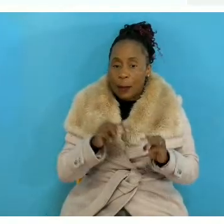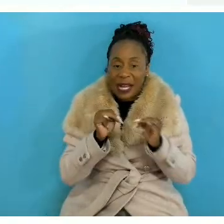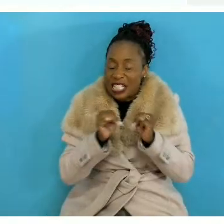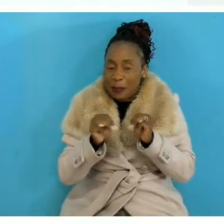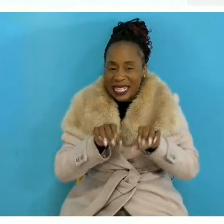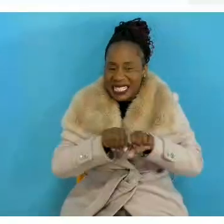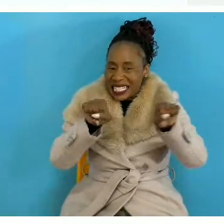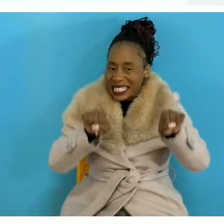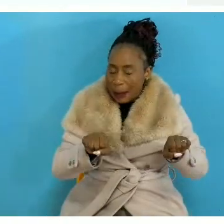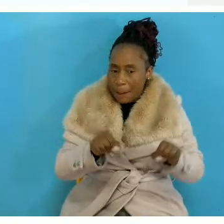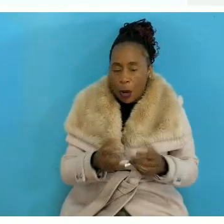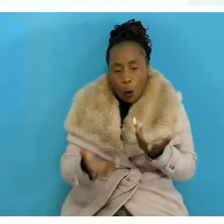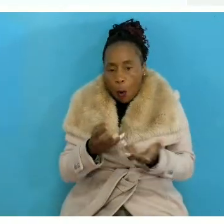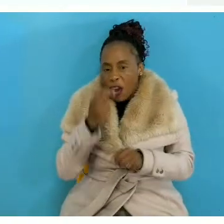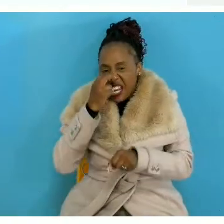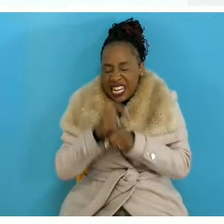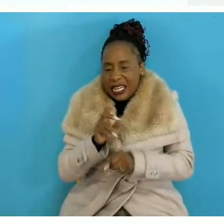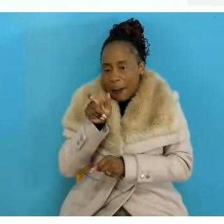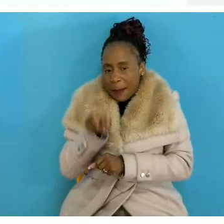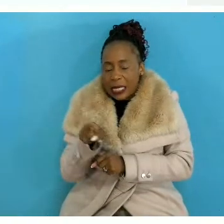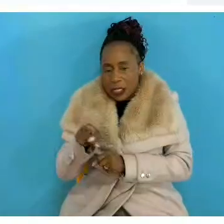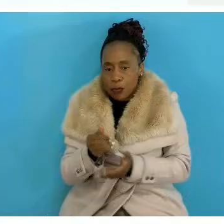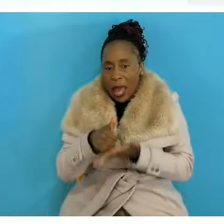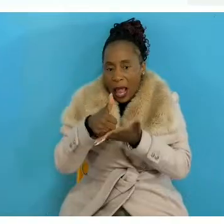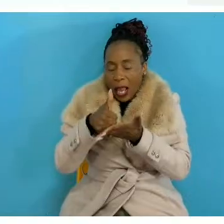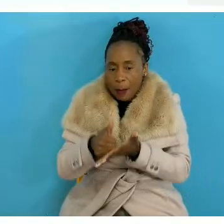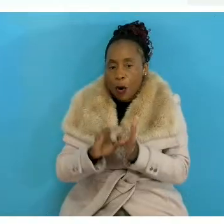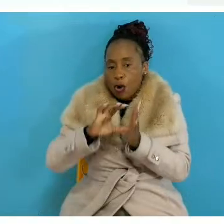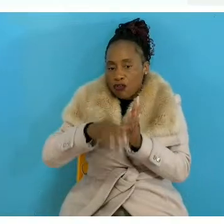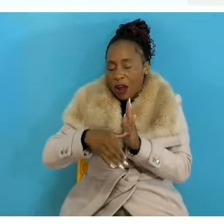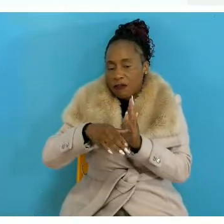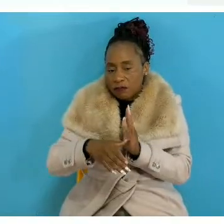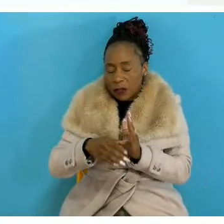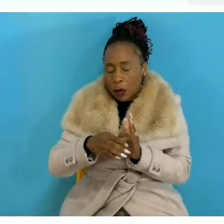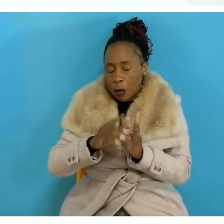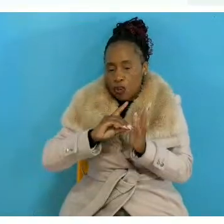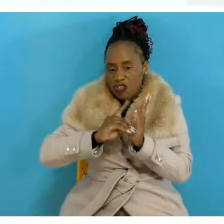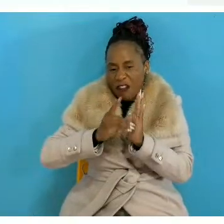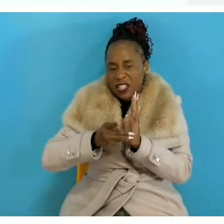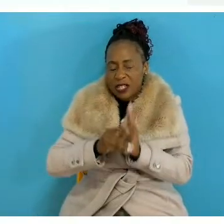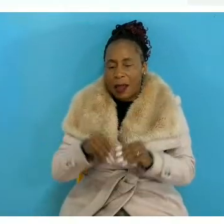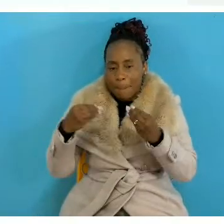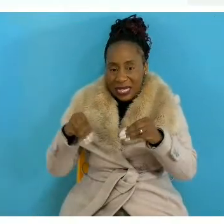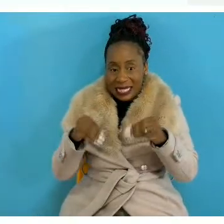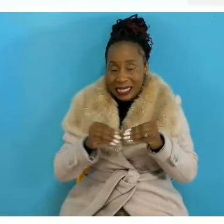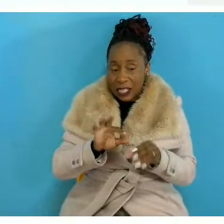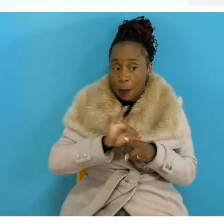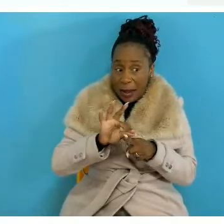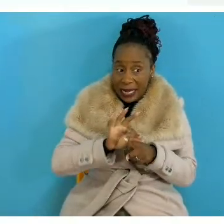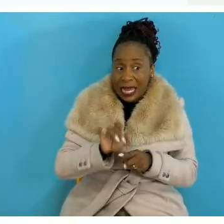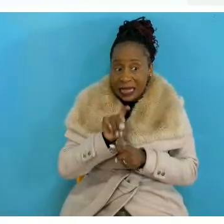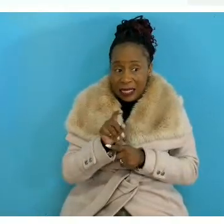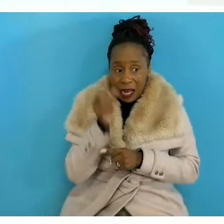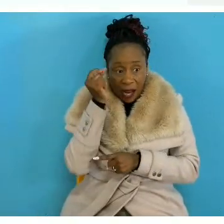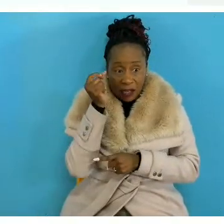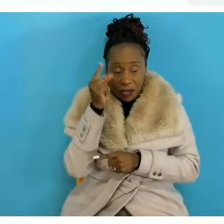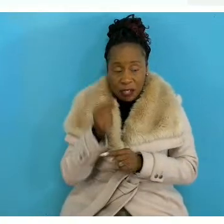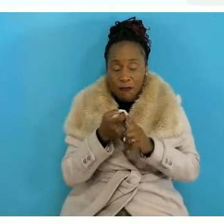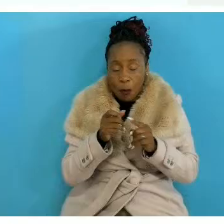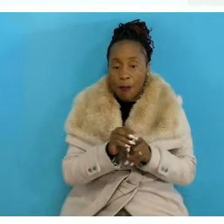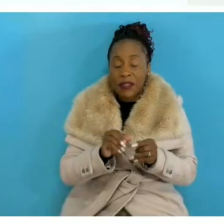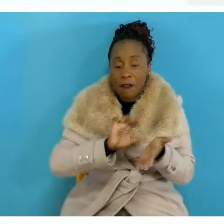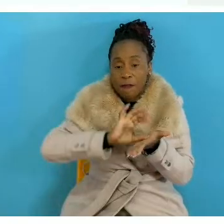you need someone to help you to draft for you a business plan that will be understood by the funding